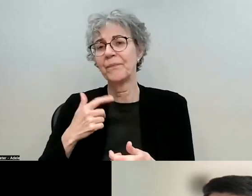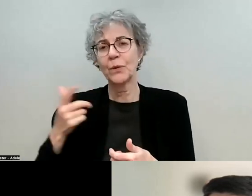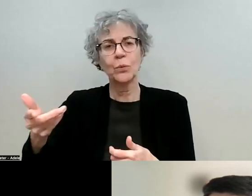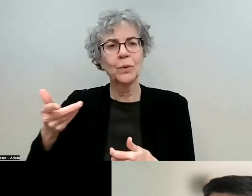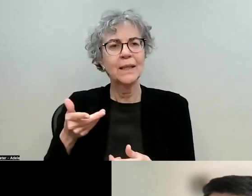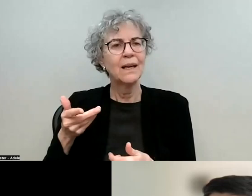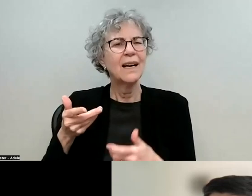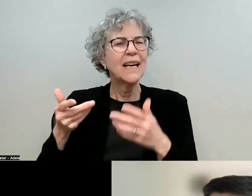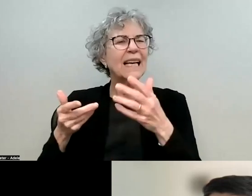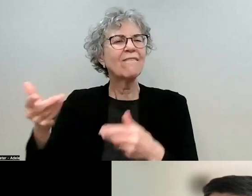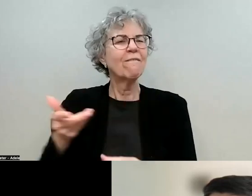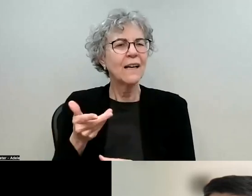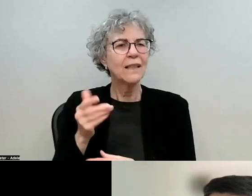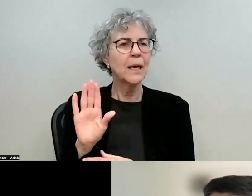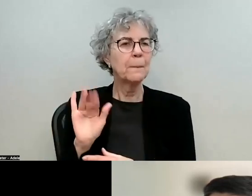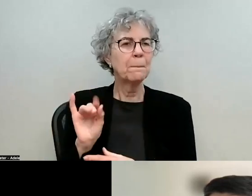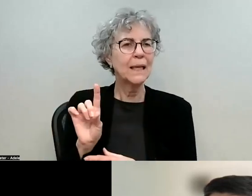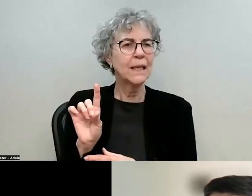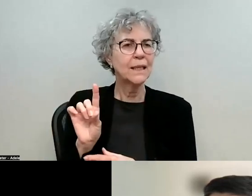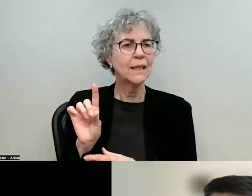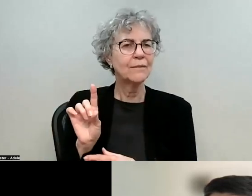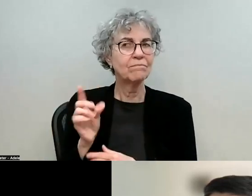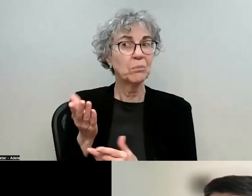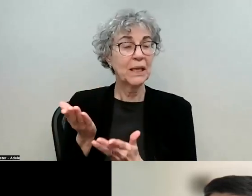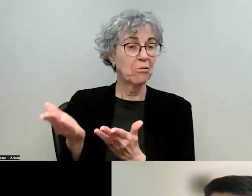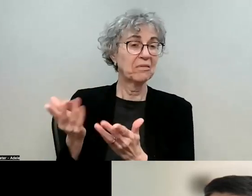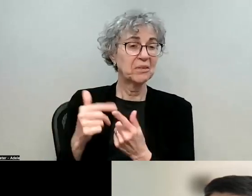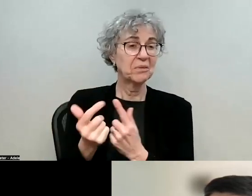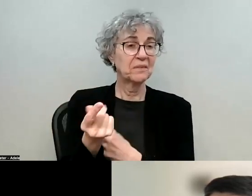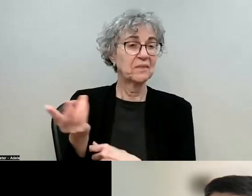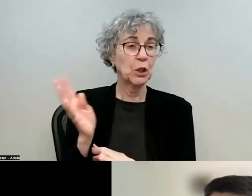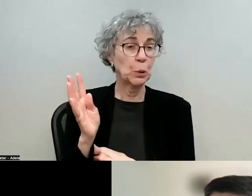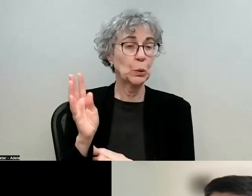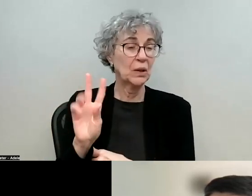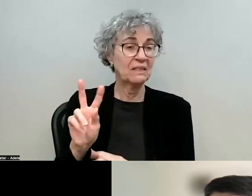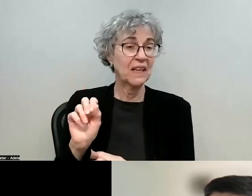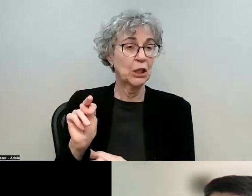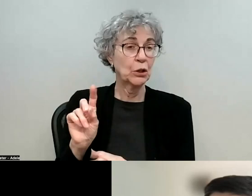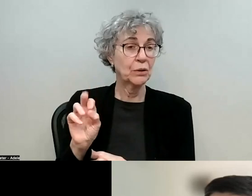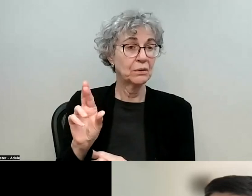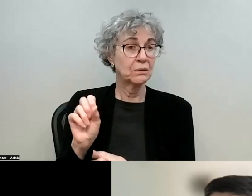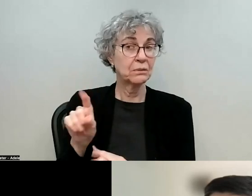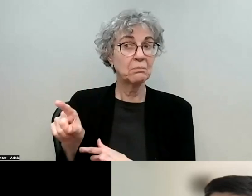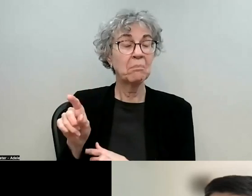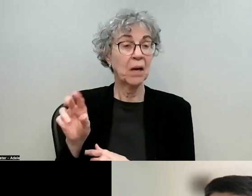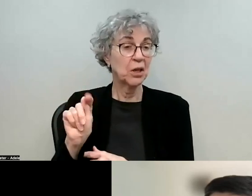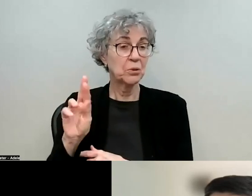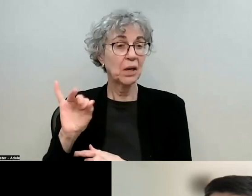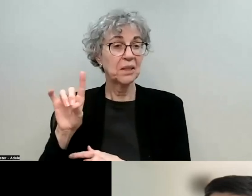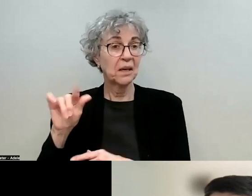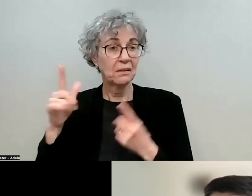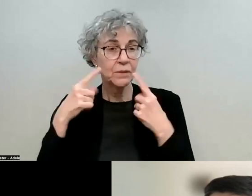an invited bid to a few vendors, and they were the successful ones. So there's different ways of going at that.